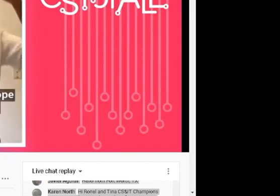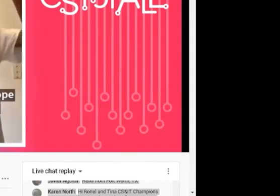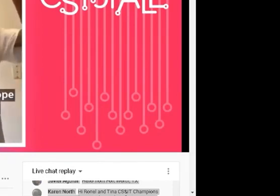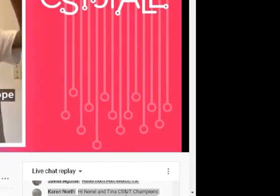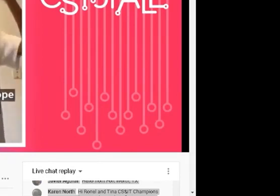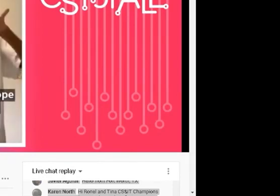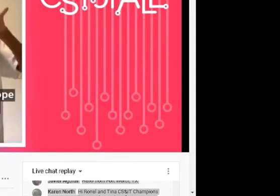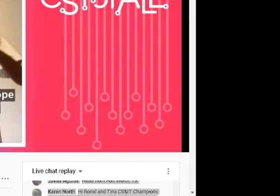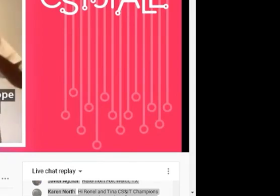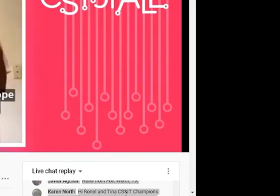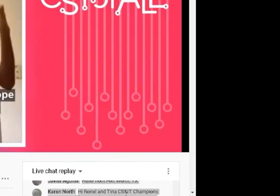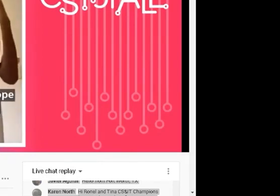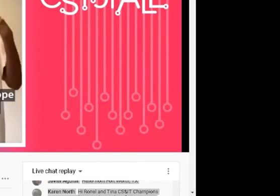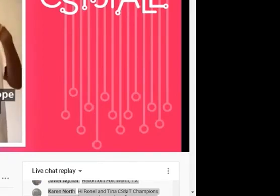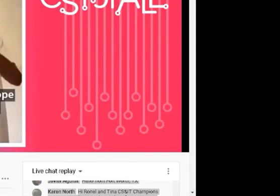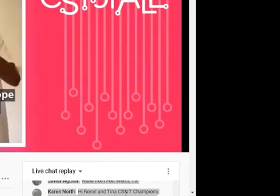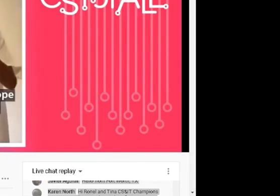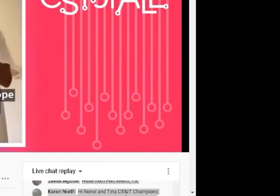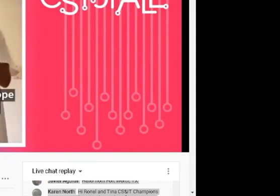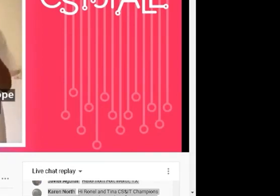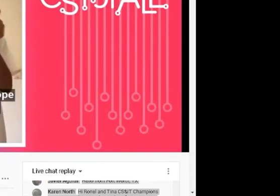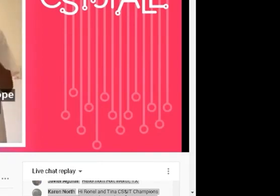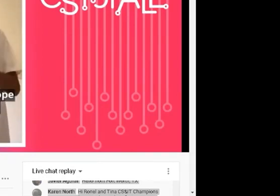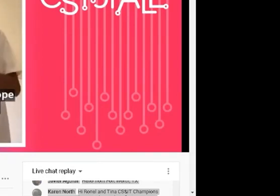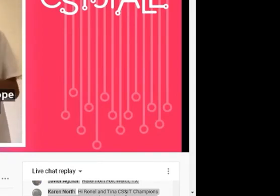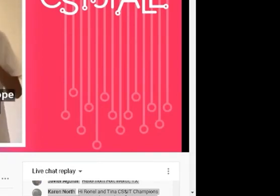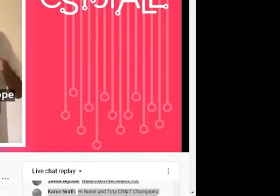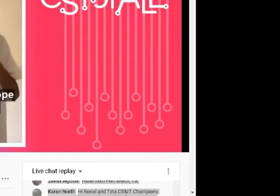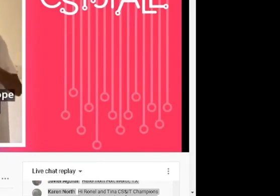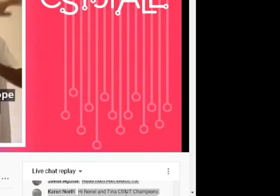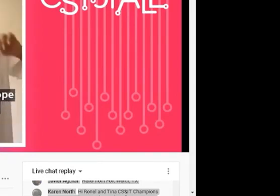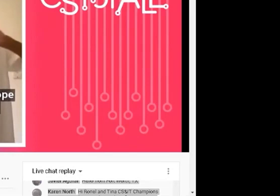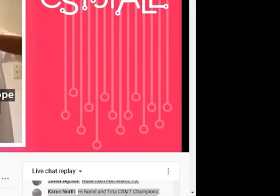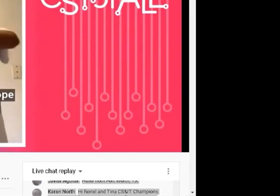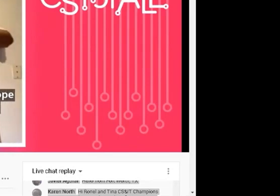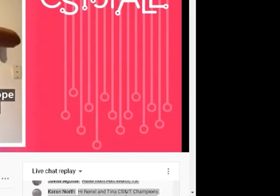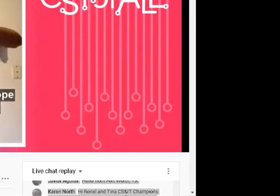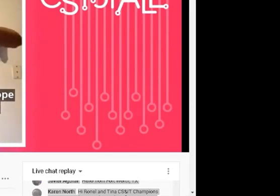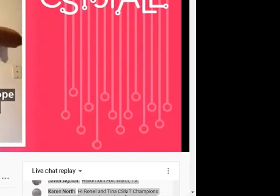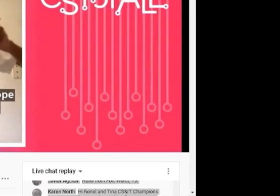I love coding and hope to become a tech founder myself someday.